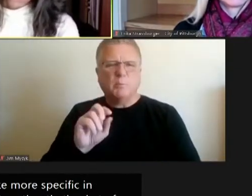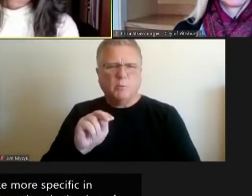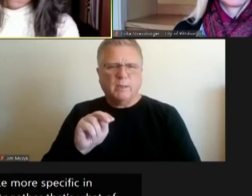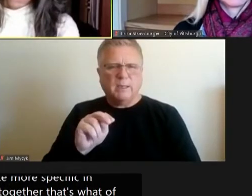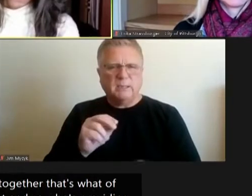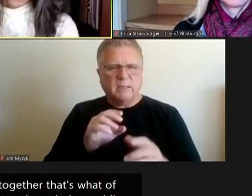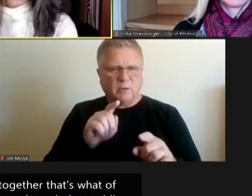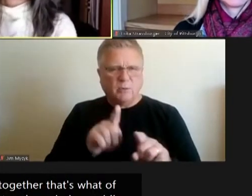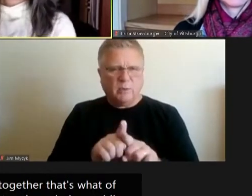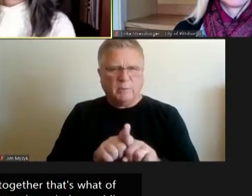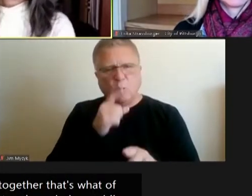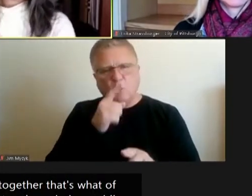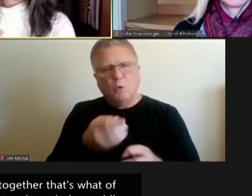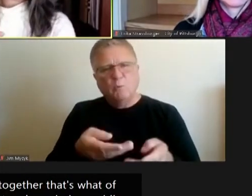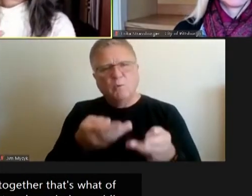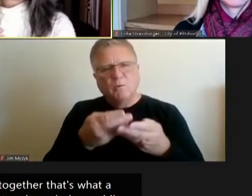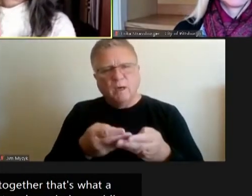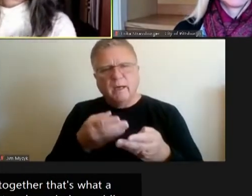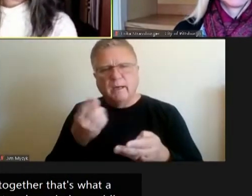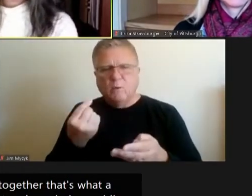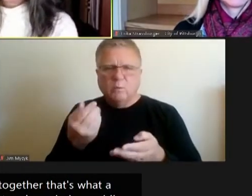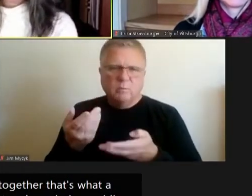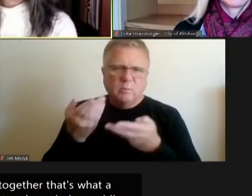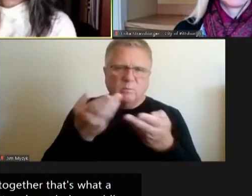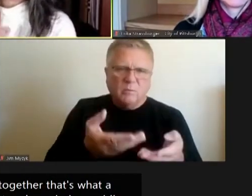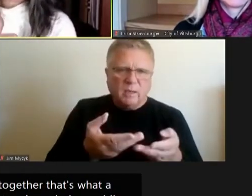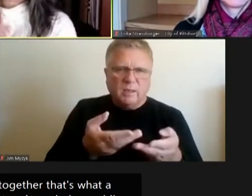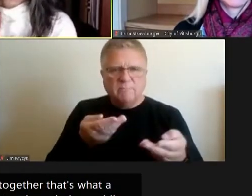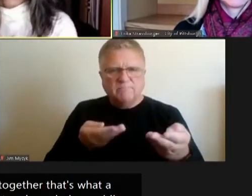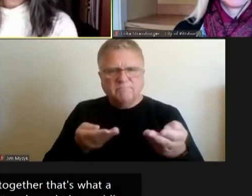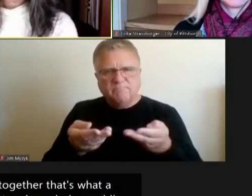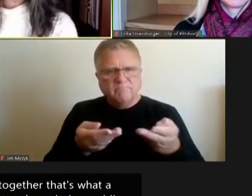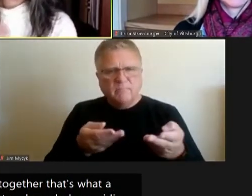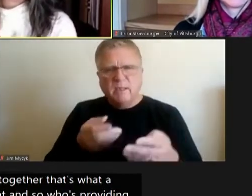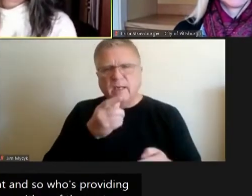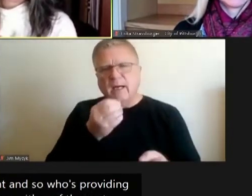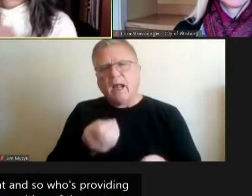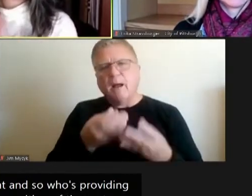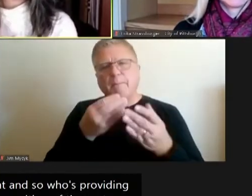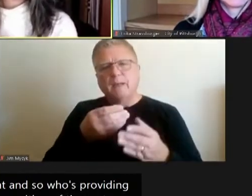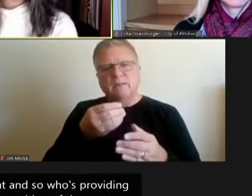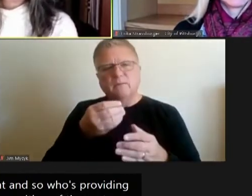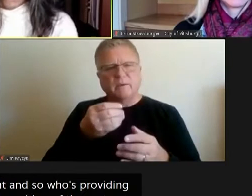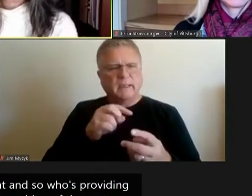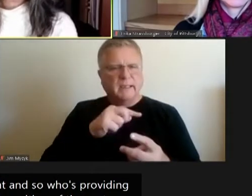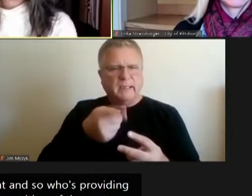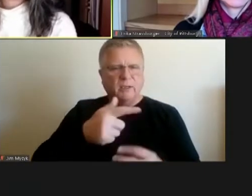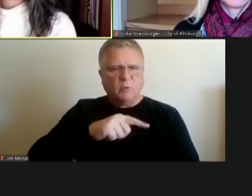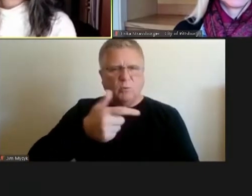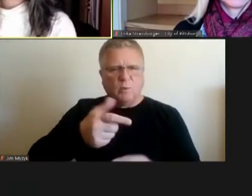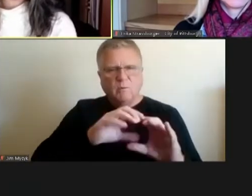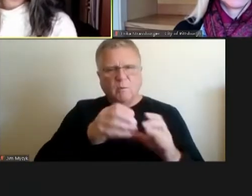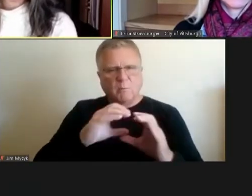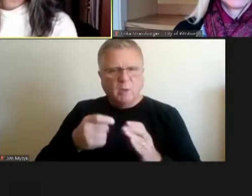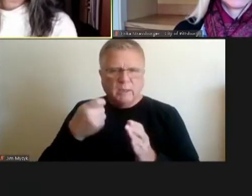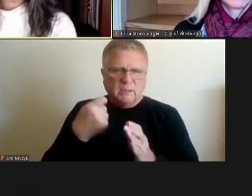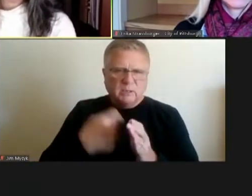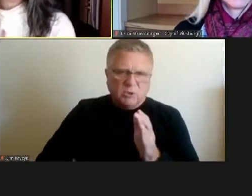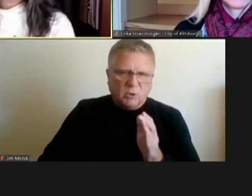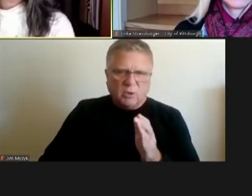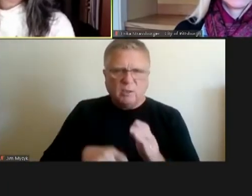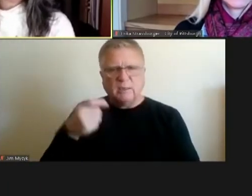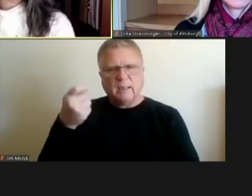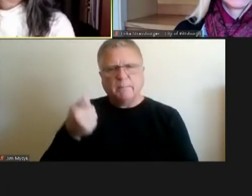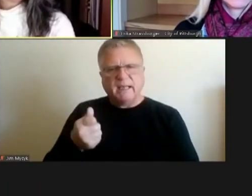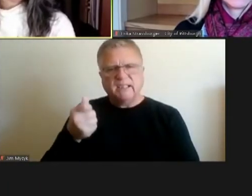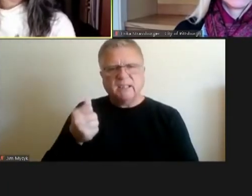which thing and how much does either of the party charge for that thing? So when we're talking about pensions, when we're talking about